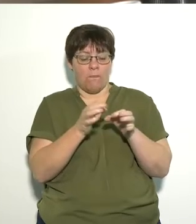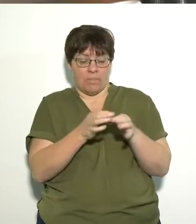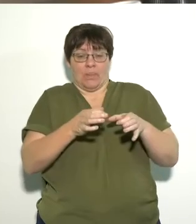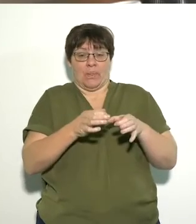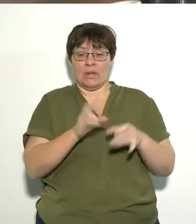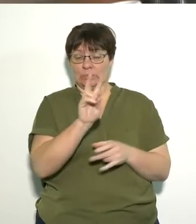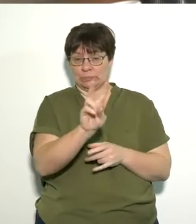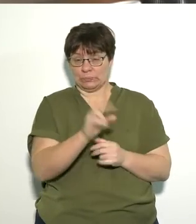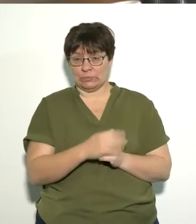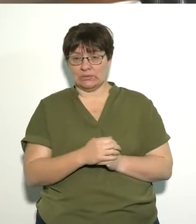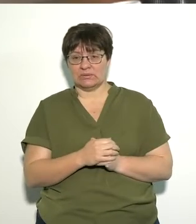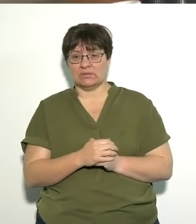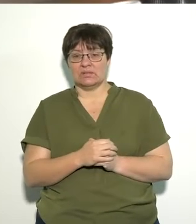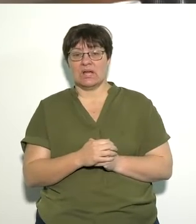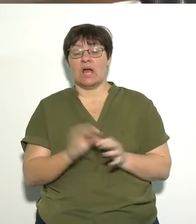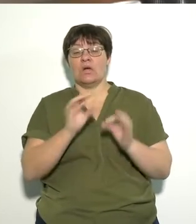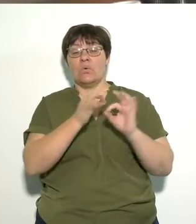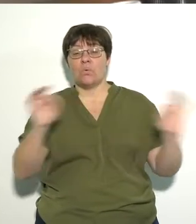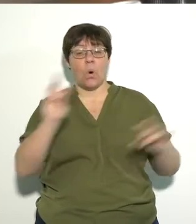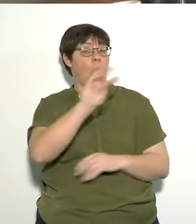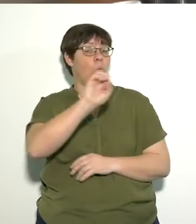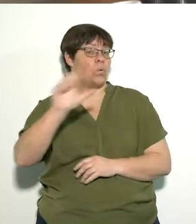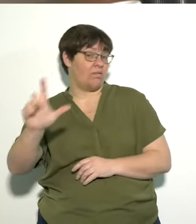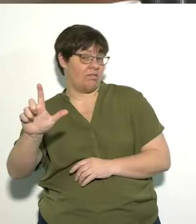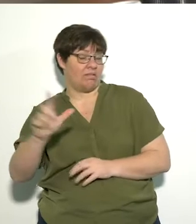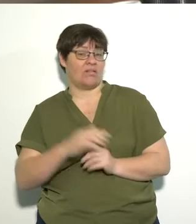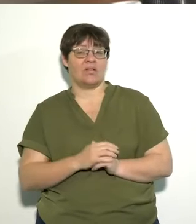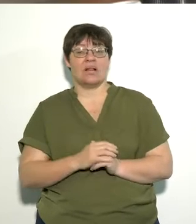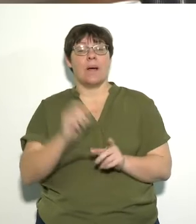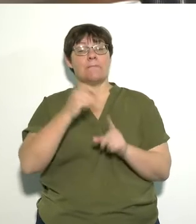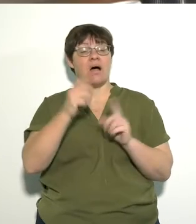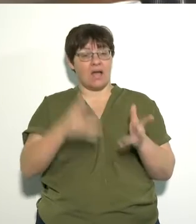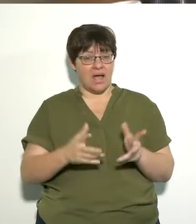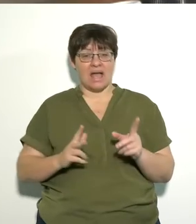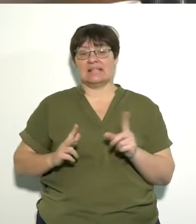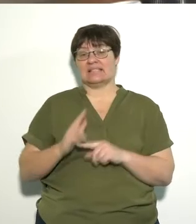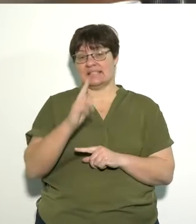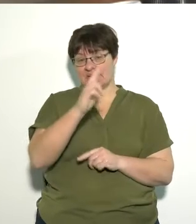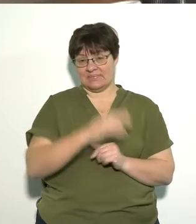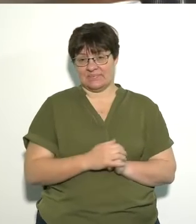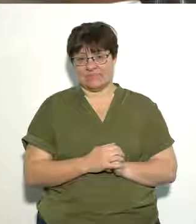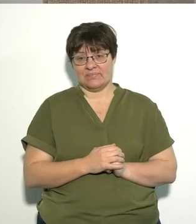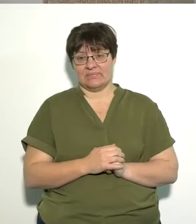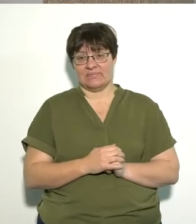bigger, some nice thick string or wool, a marker, and a pair of scissors.